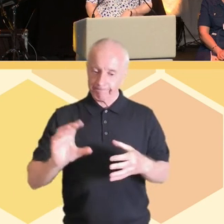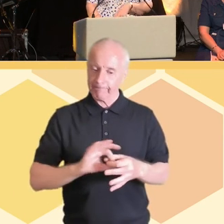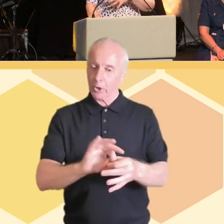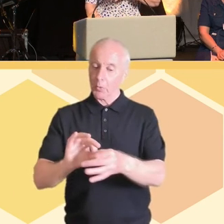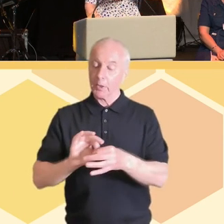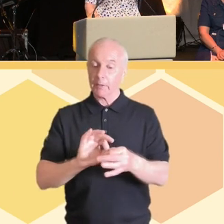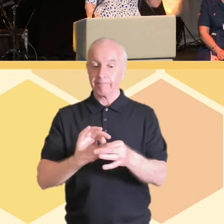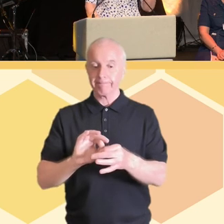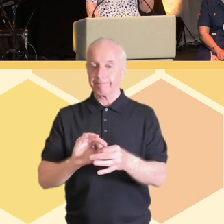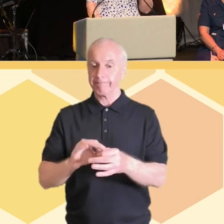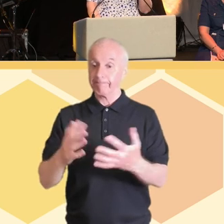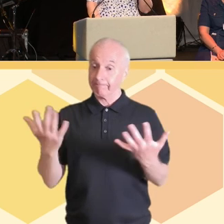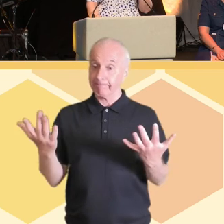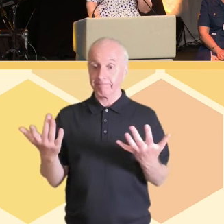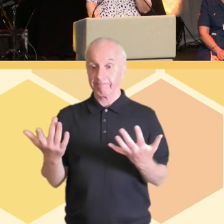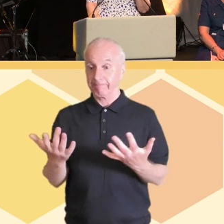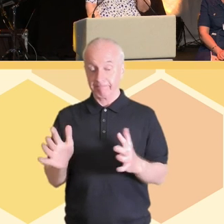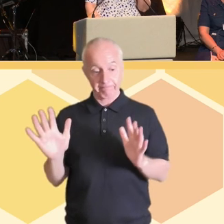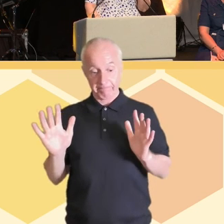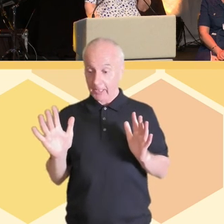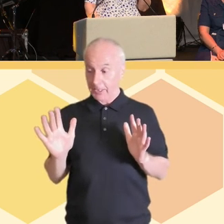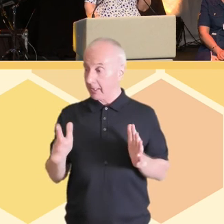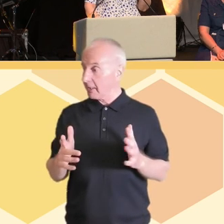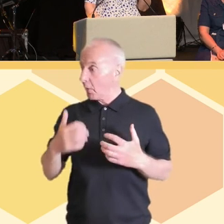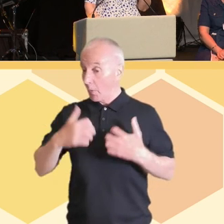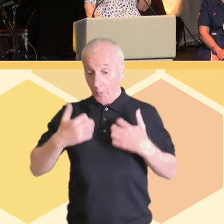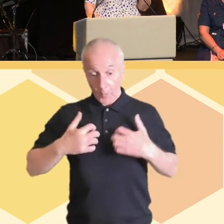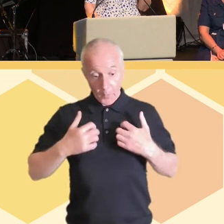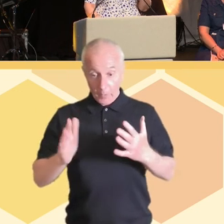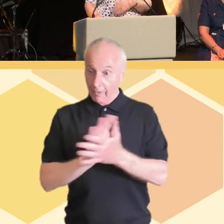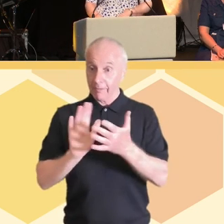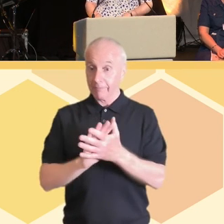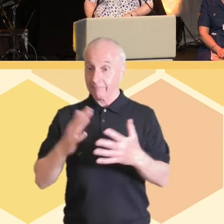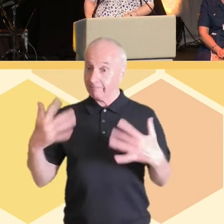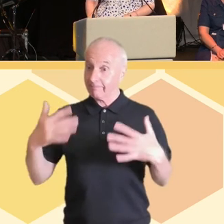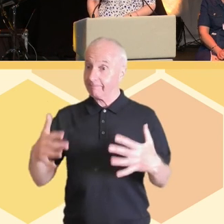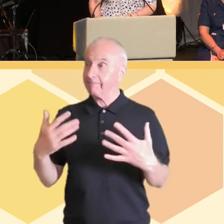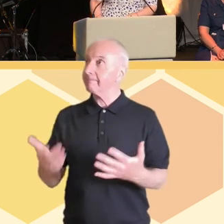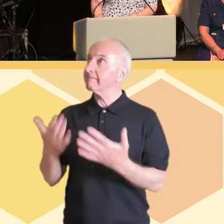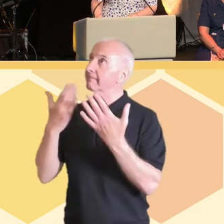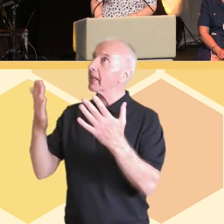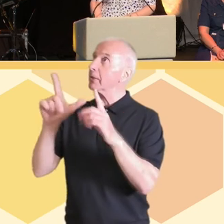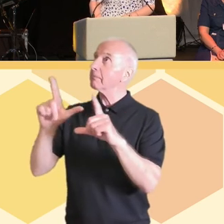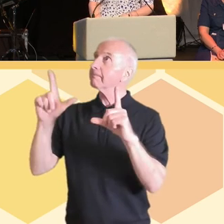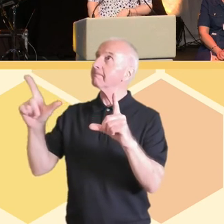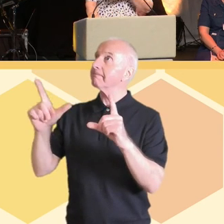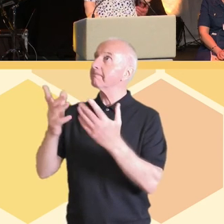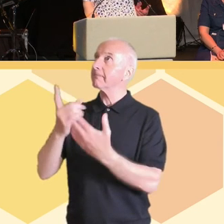And yeah, just kind of get excited. Can we get excited now? Are we going to celebrate that? Yes.